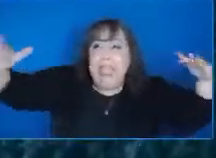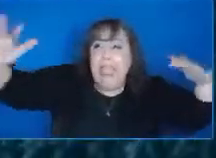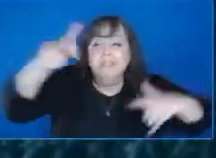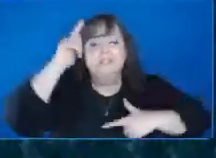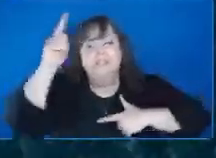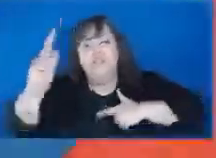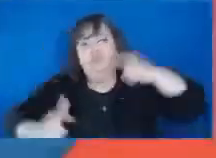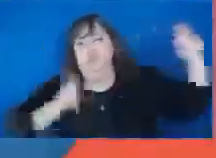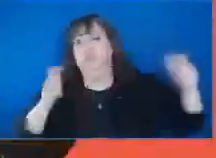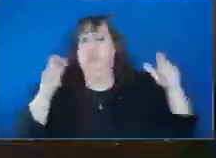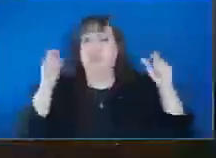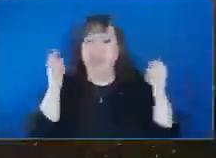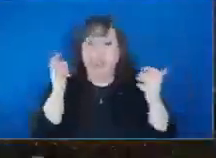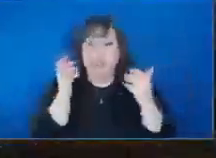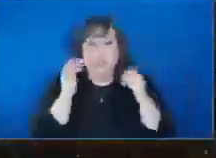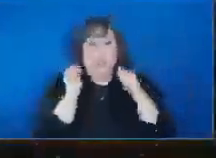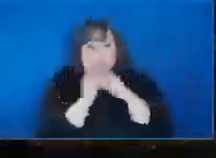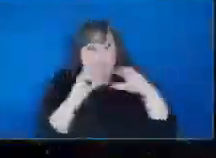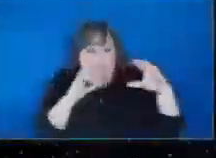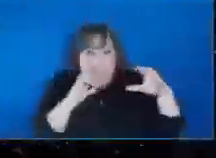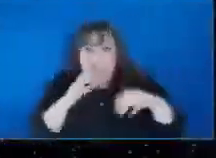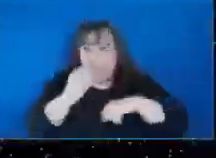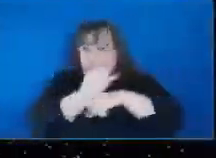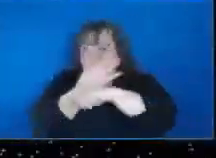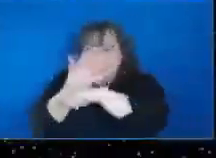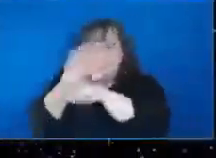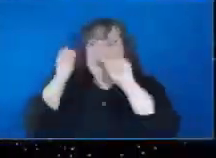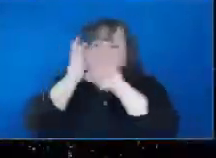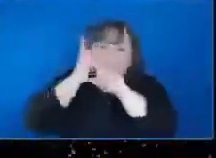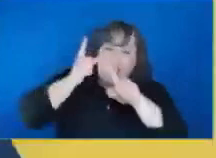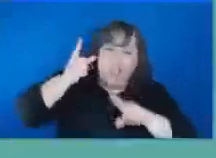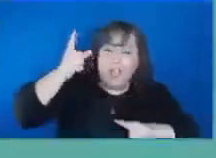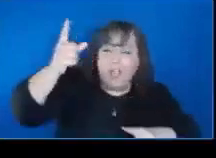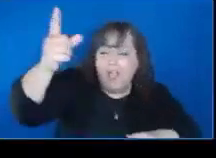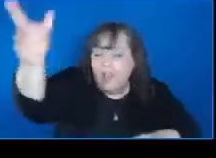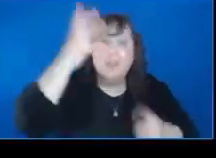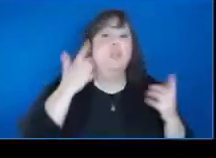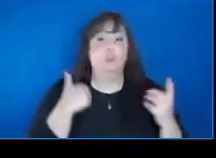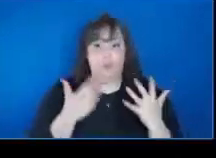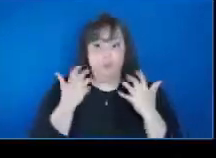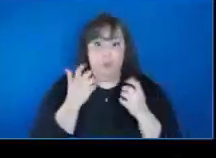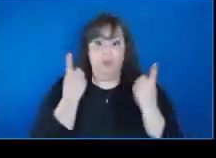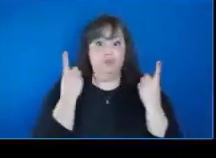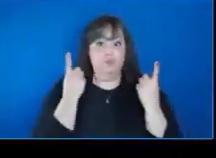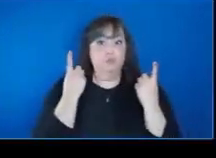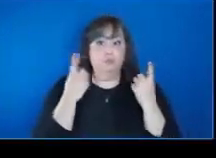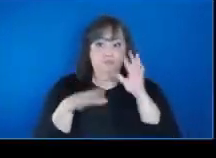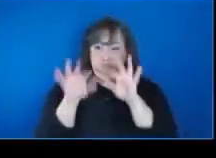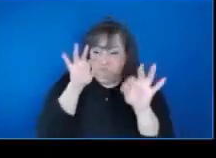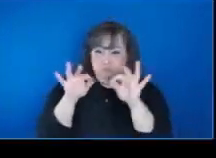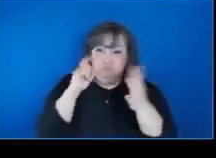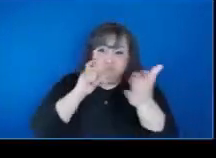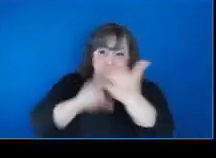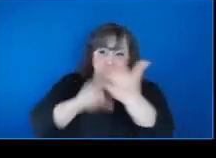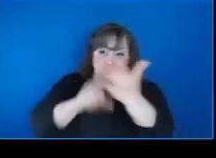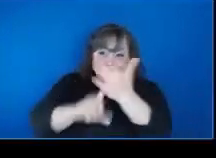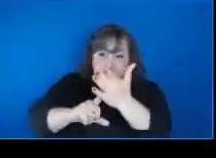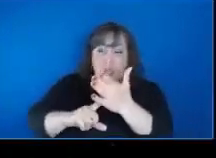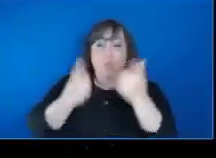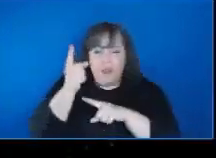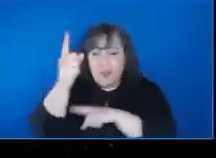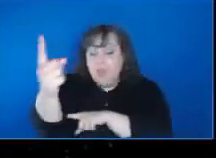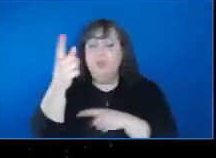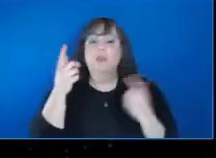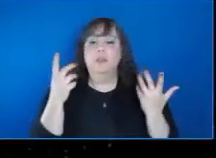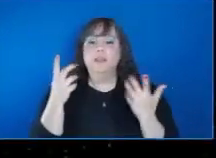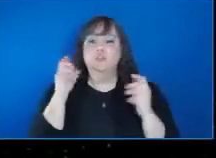away. In fact, we want to find them when they're very far away from the Earth, so we have lots of time to take action if we ever find one that's